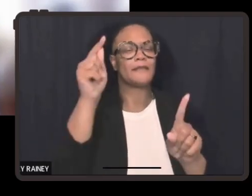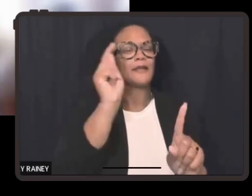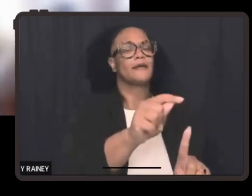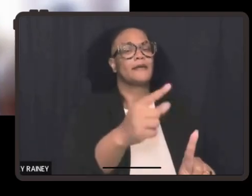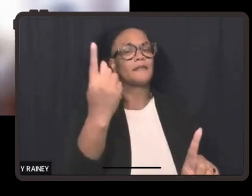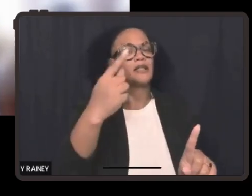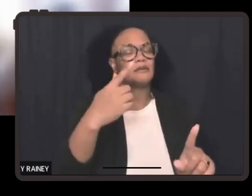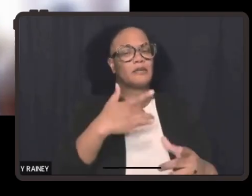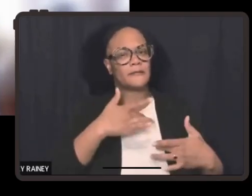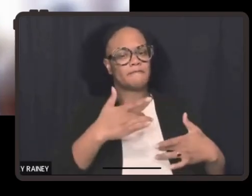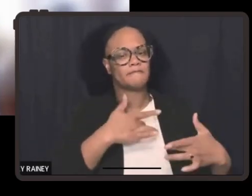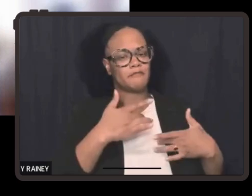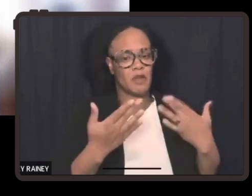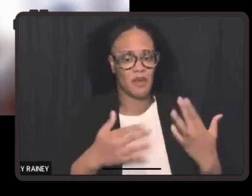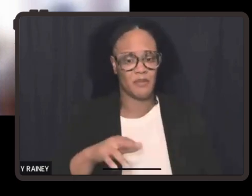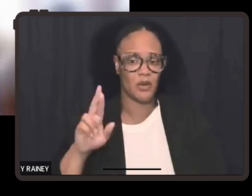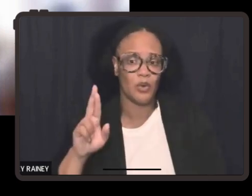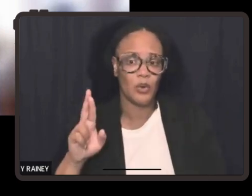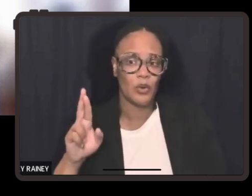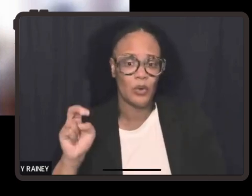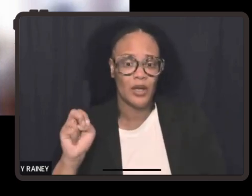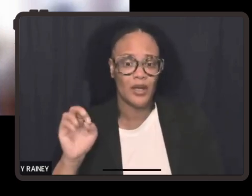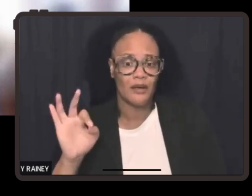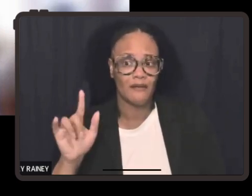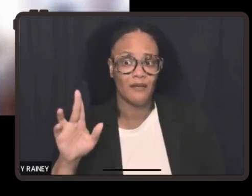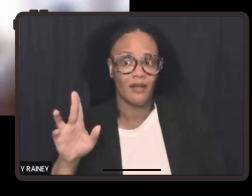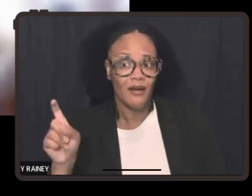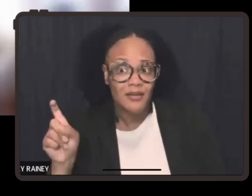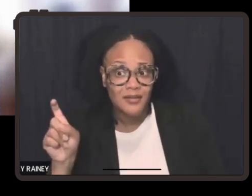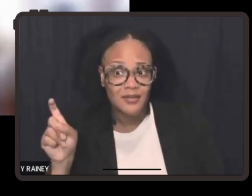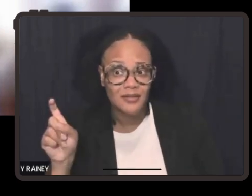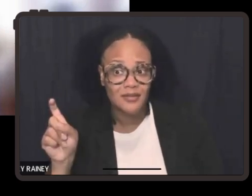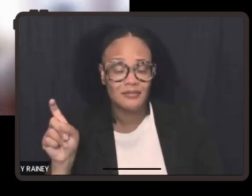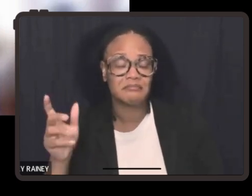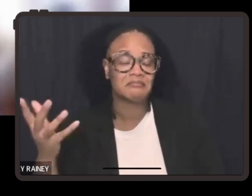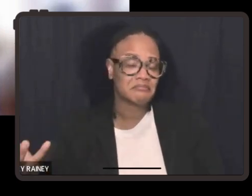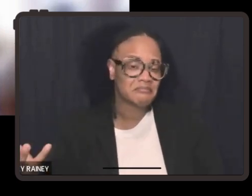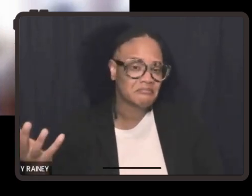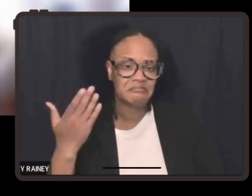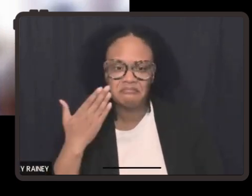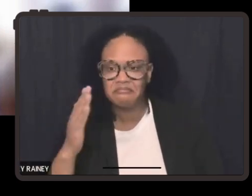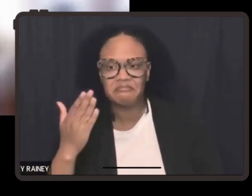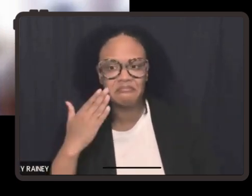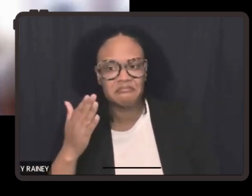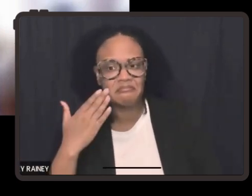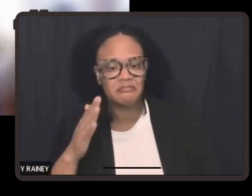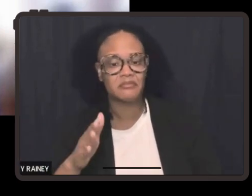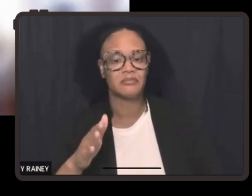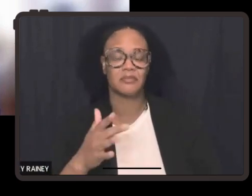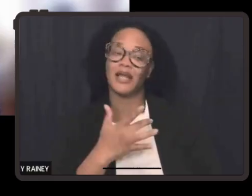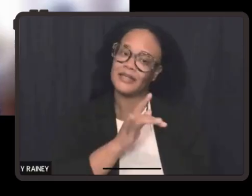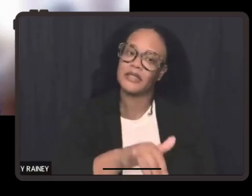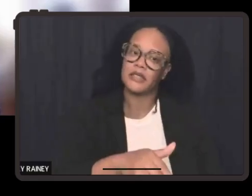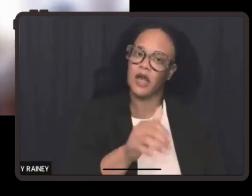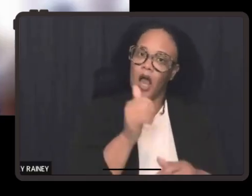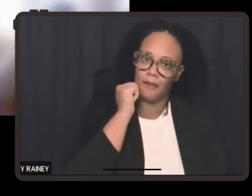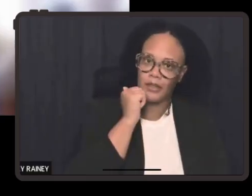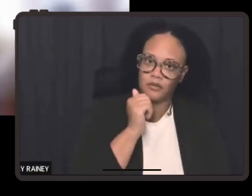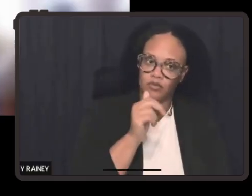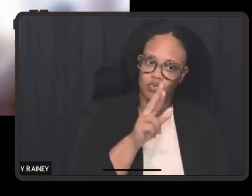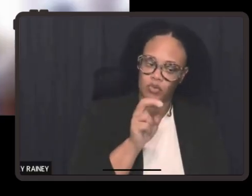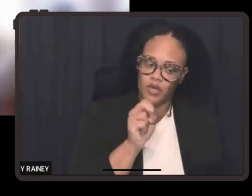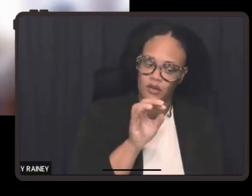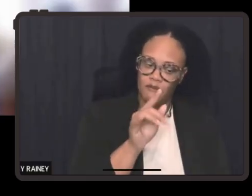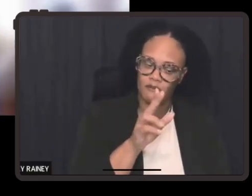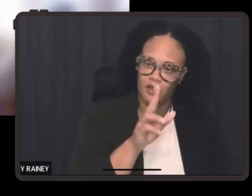or something like that. But I'll come back to the stuff that's common, which is reflux and it's constipation, and trying to